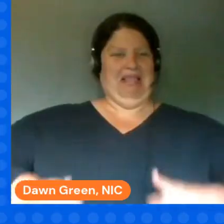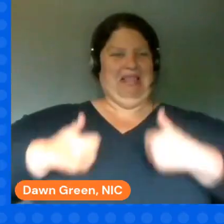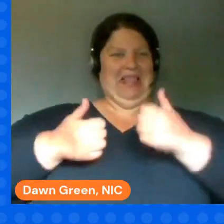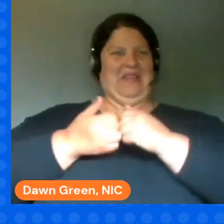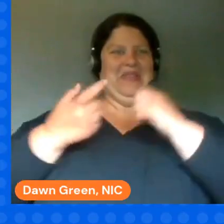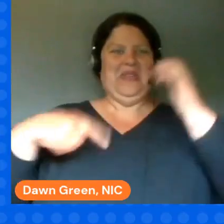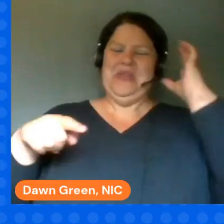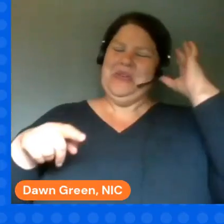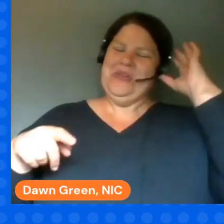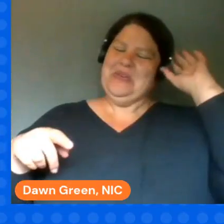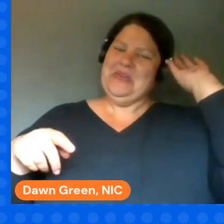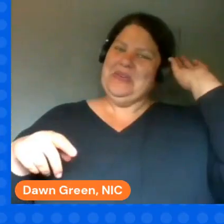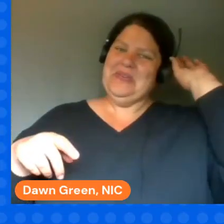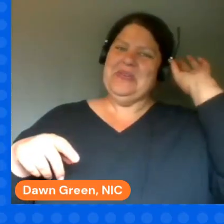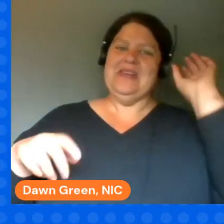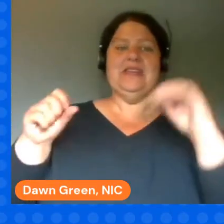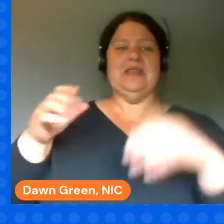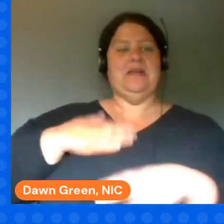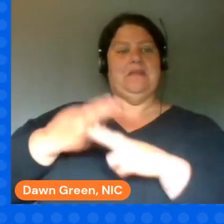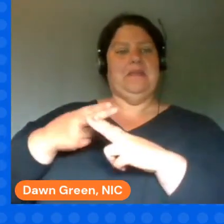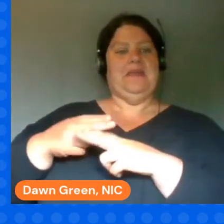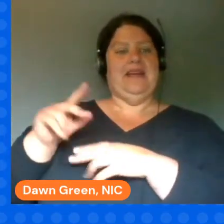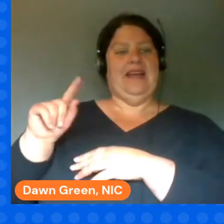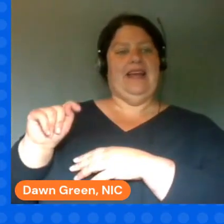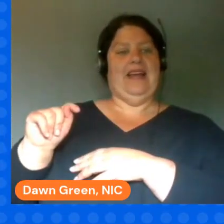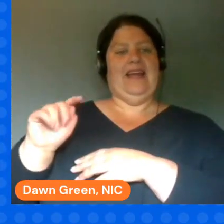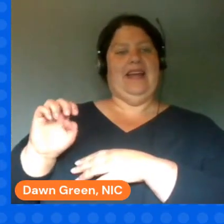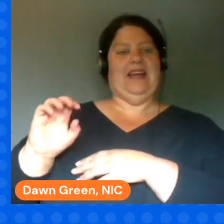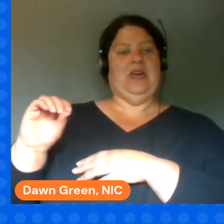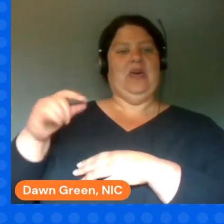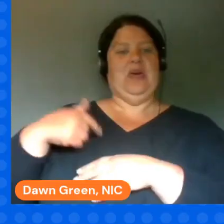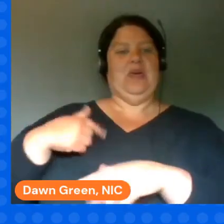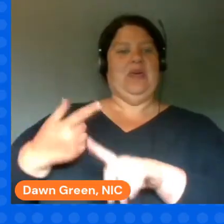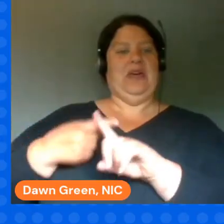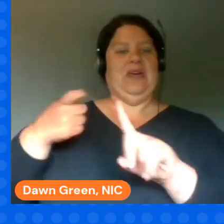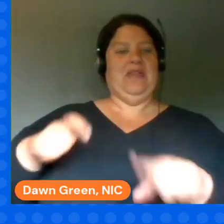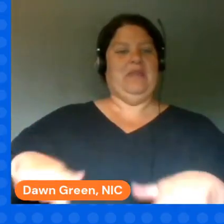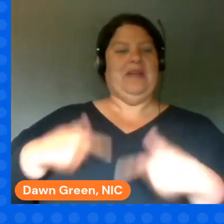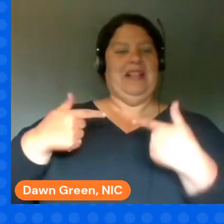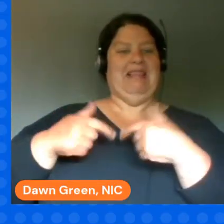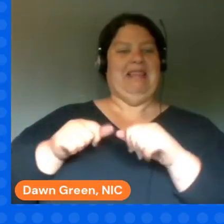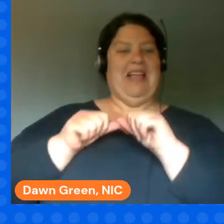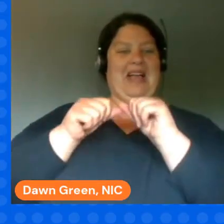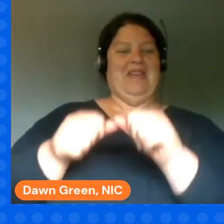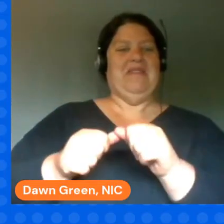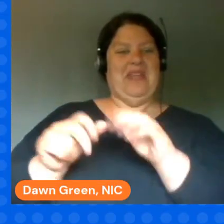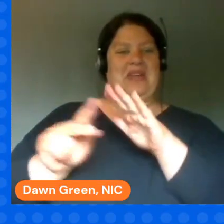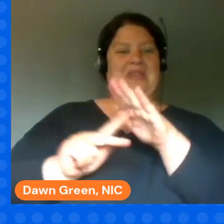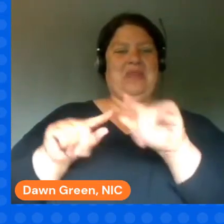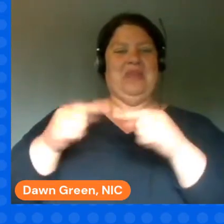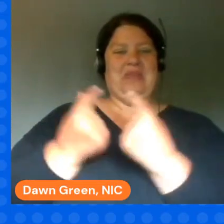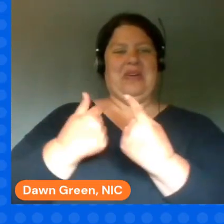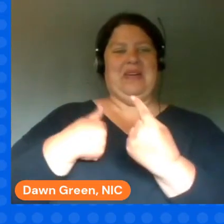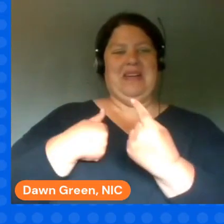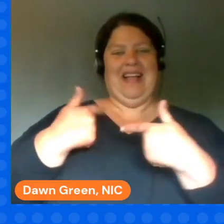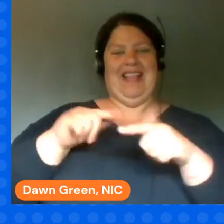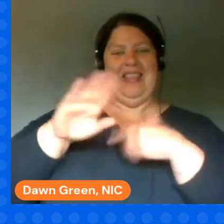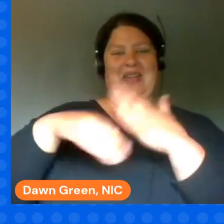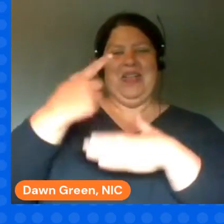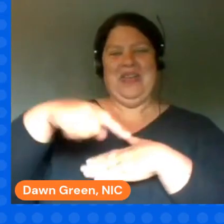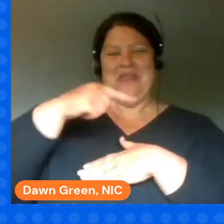you. So my name is Teo. I'm from the Lifelong Kindergarten group, and I'm going to let all of my colleagues say hi to you